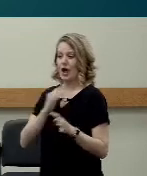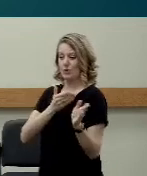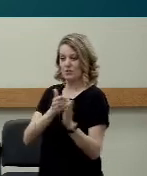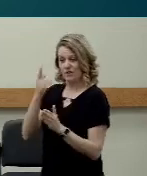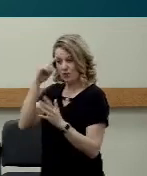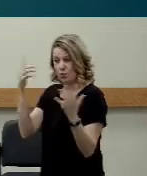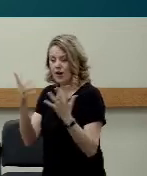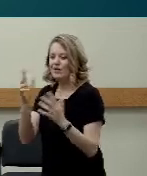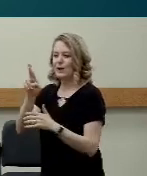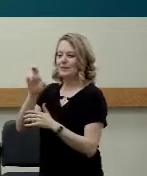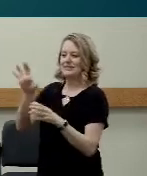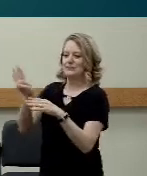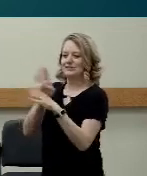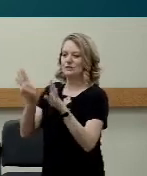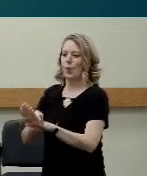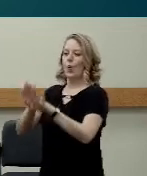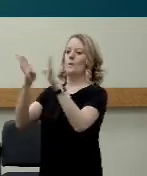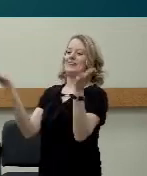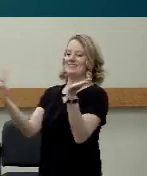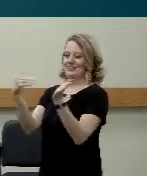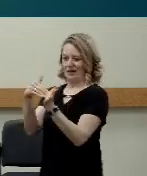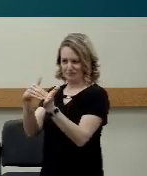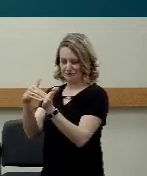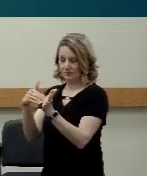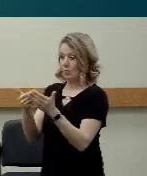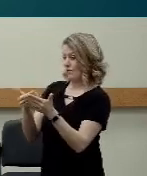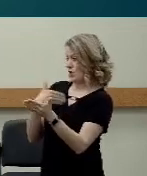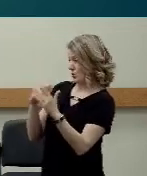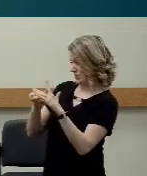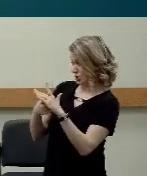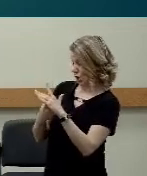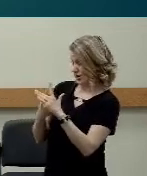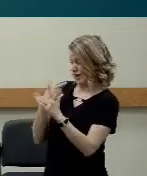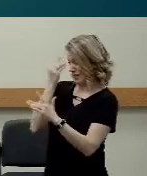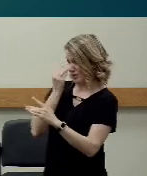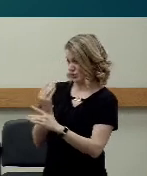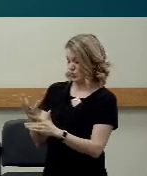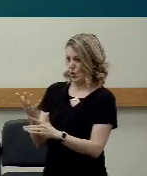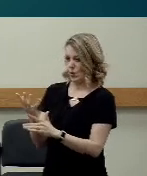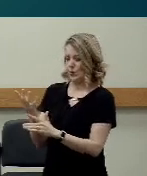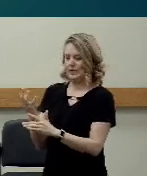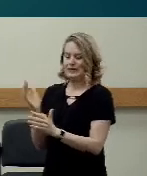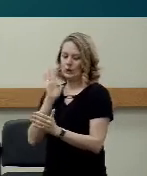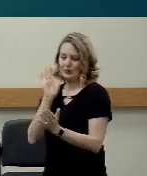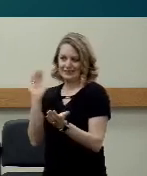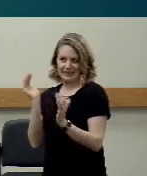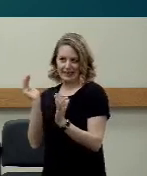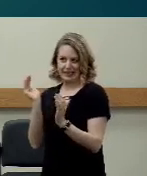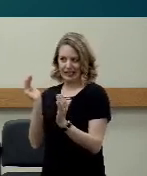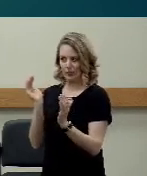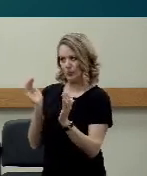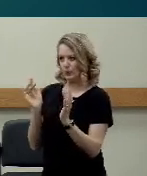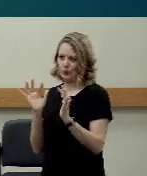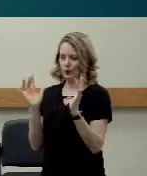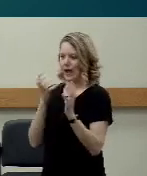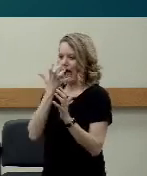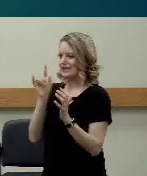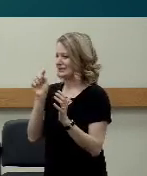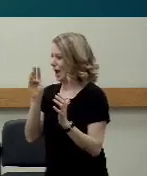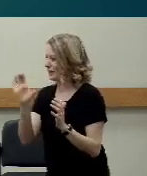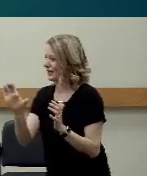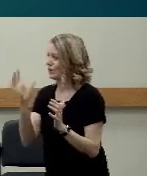Plan. And just before we start, I acknowledge this will seem controversial because it is